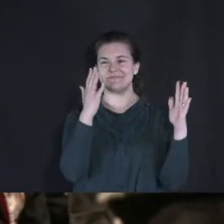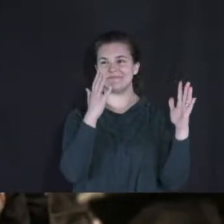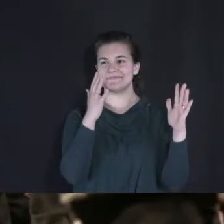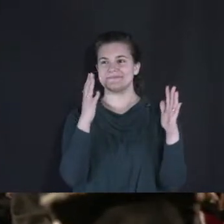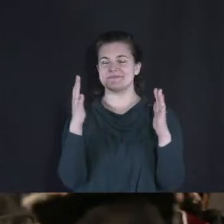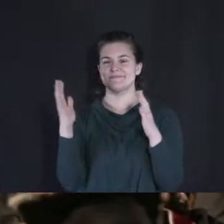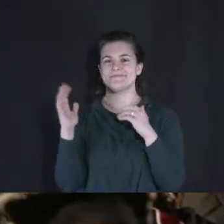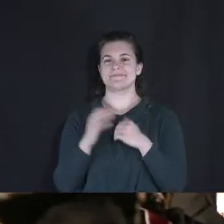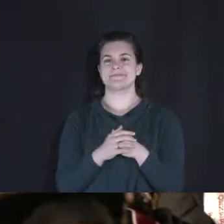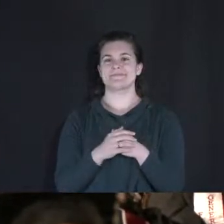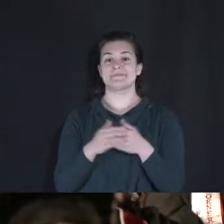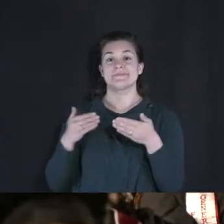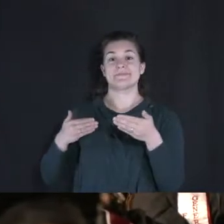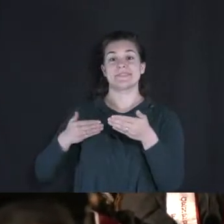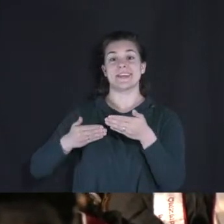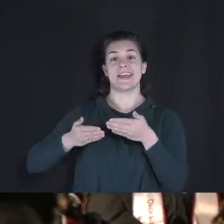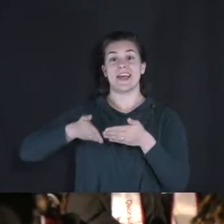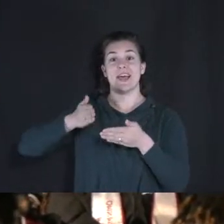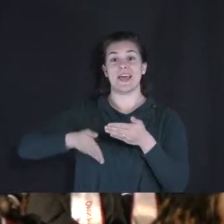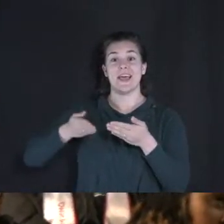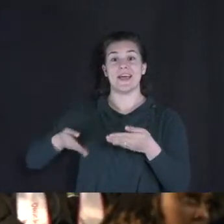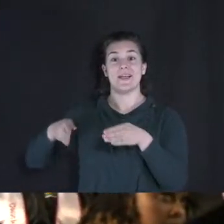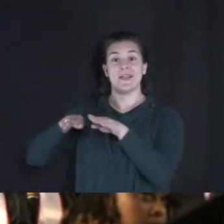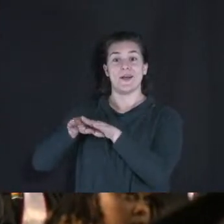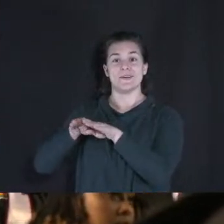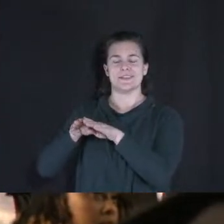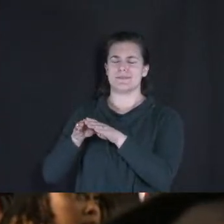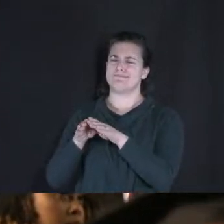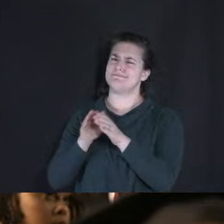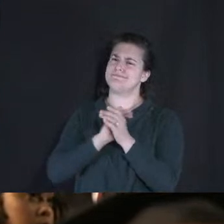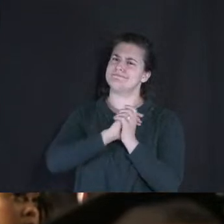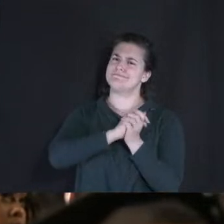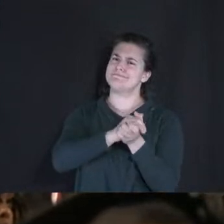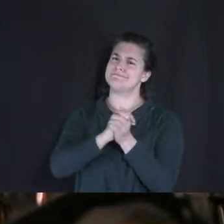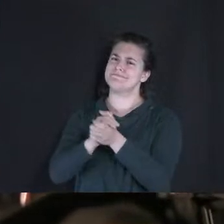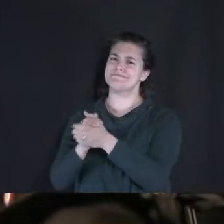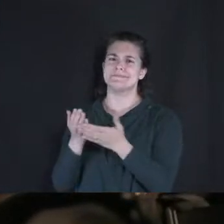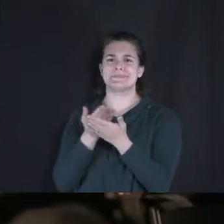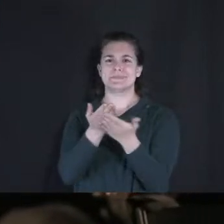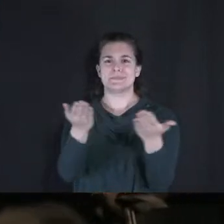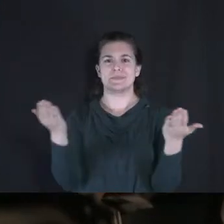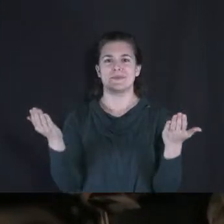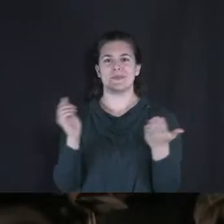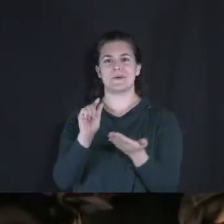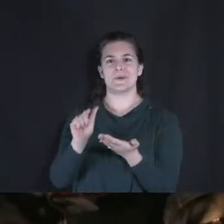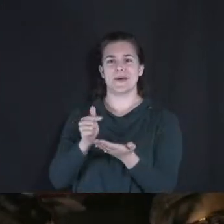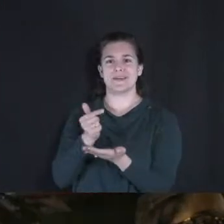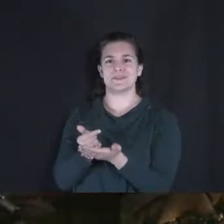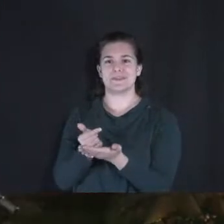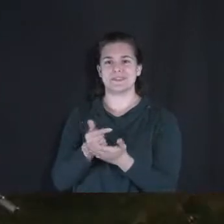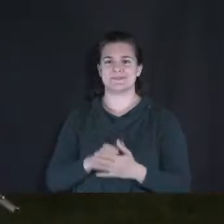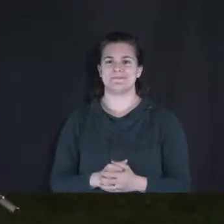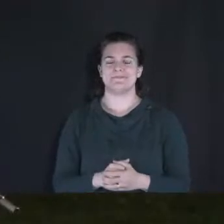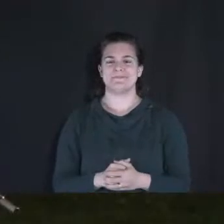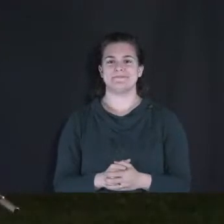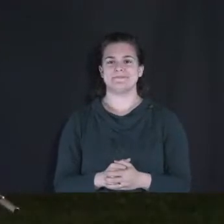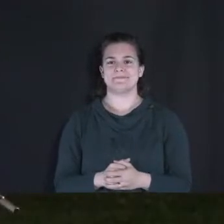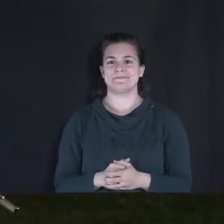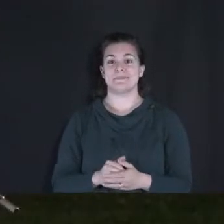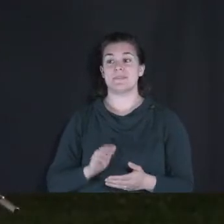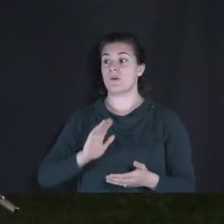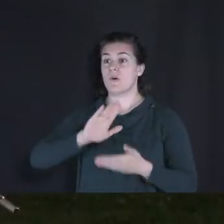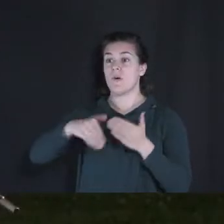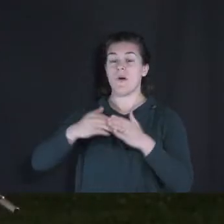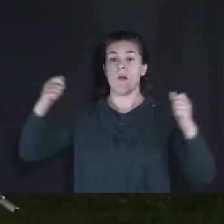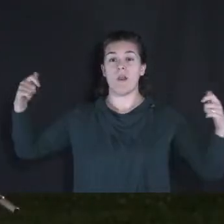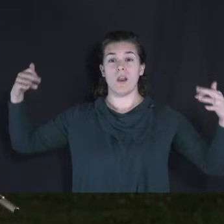In closing, congratulations to all of our graduates and a thank you to all of our guests